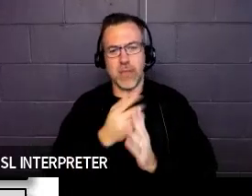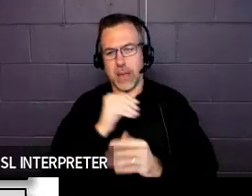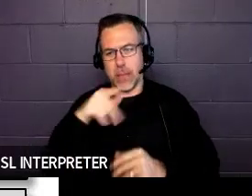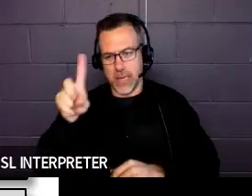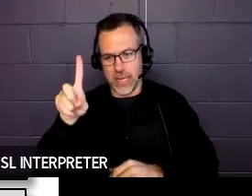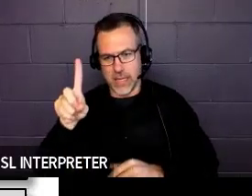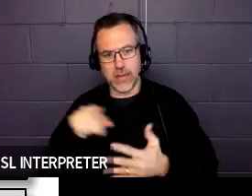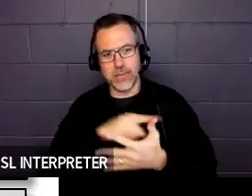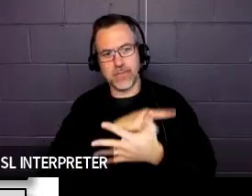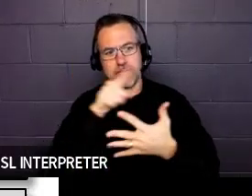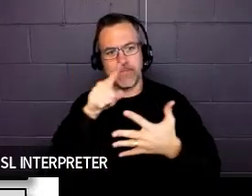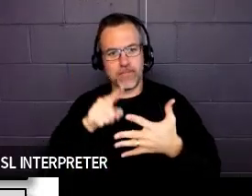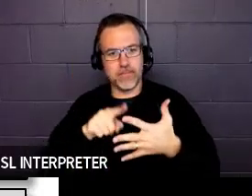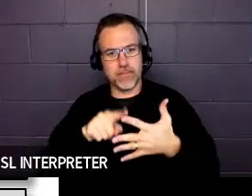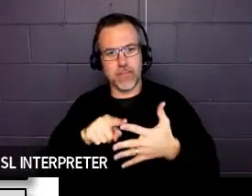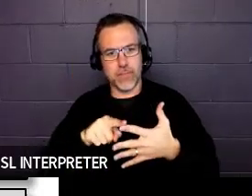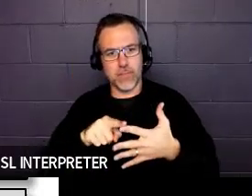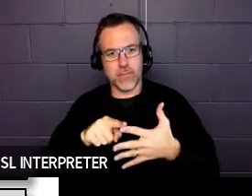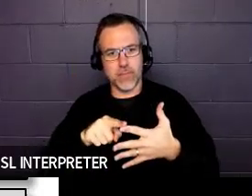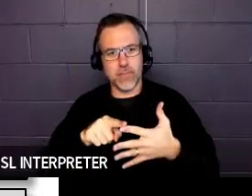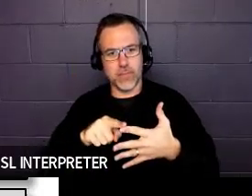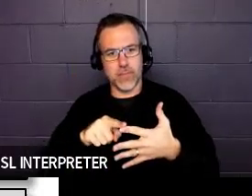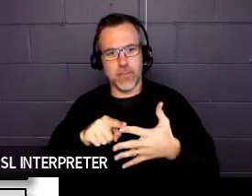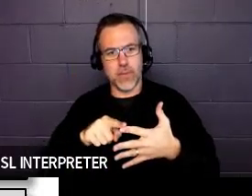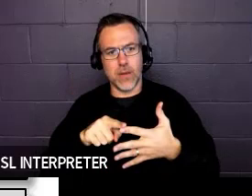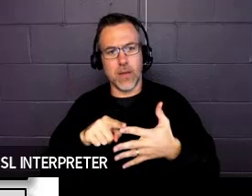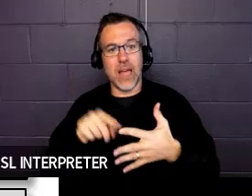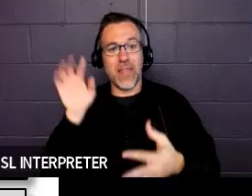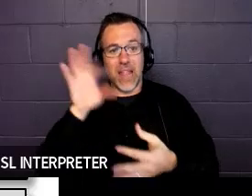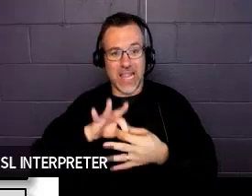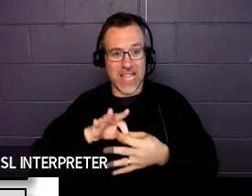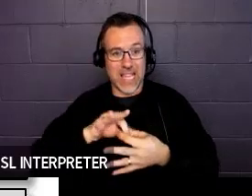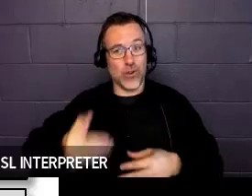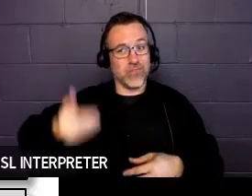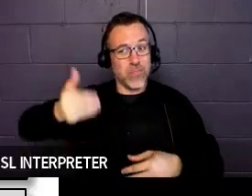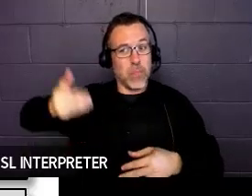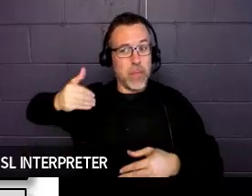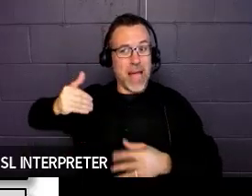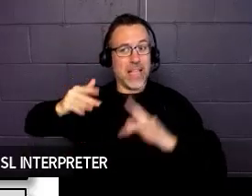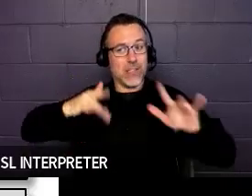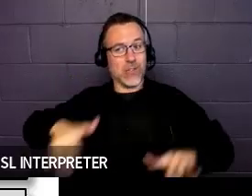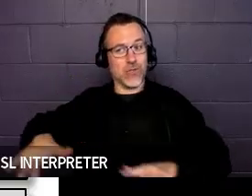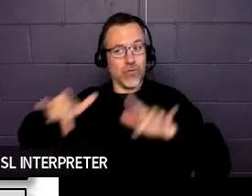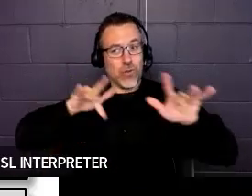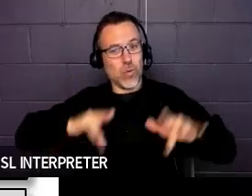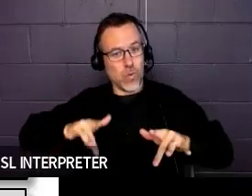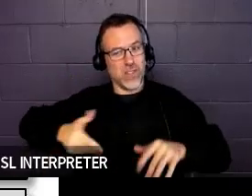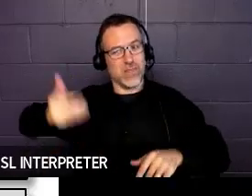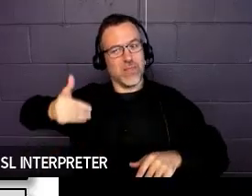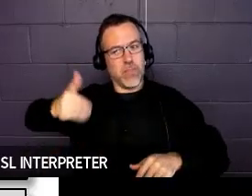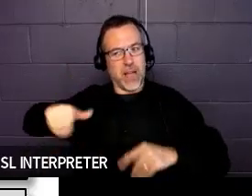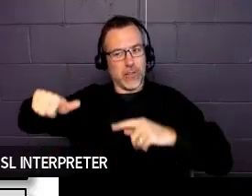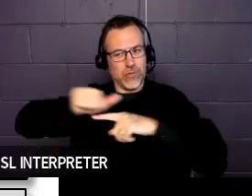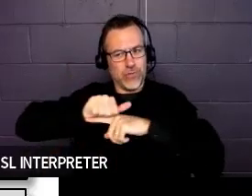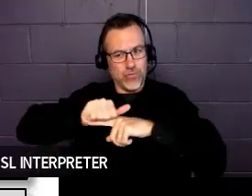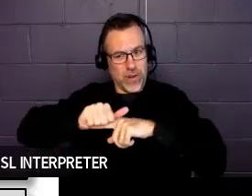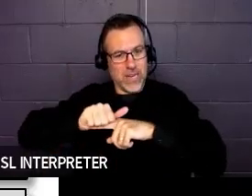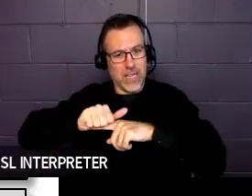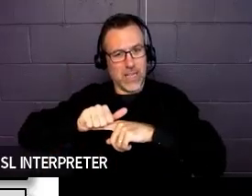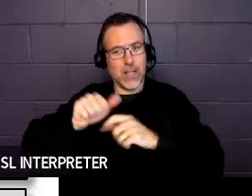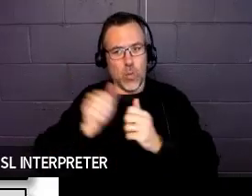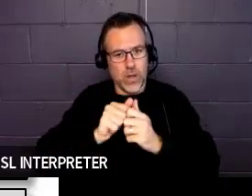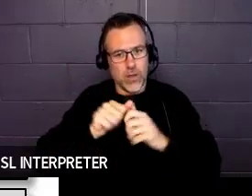one is a link to past recordings, past trainings with their recordings